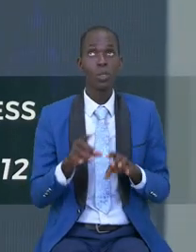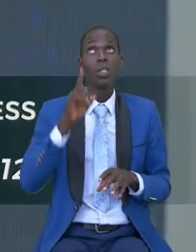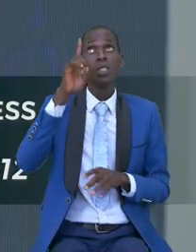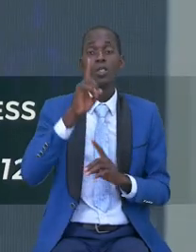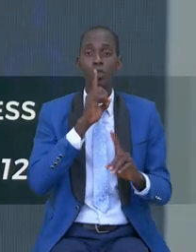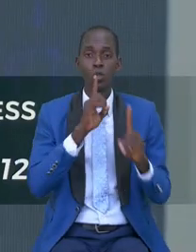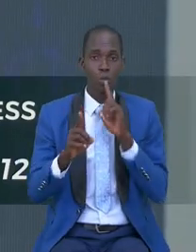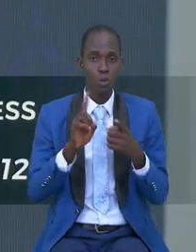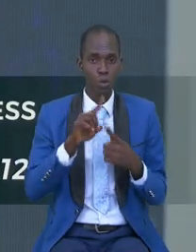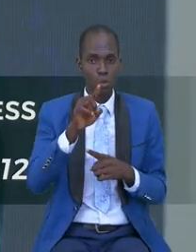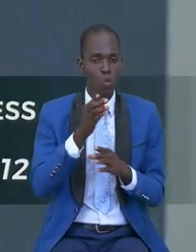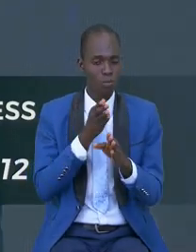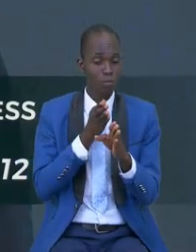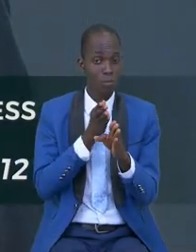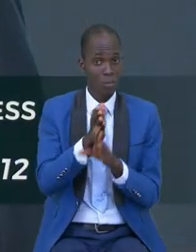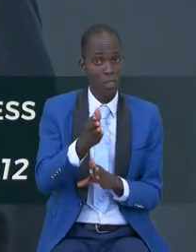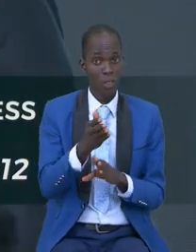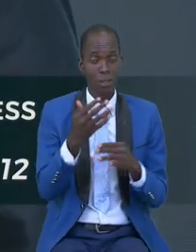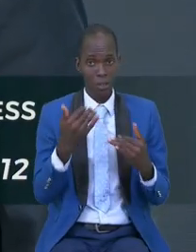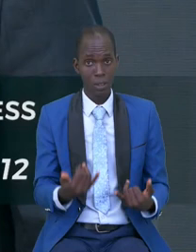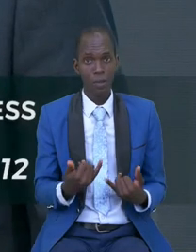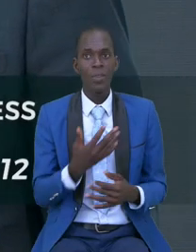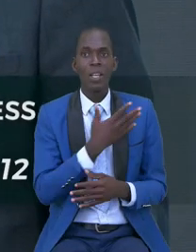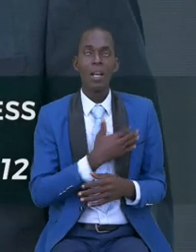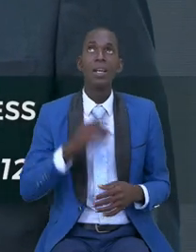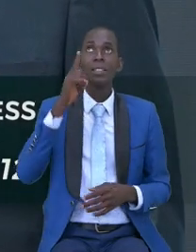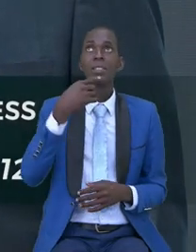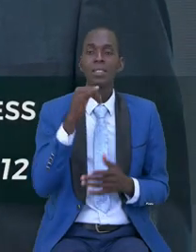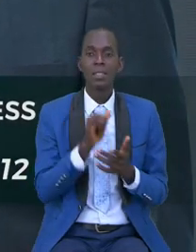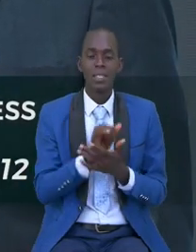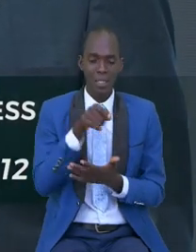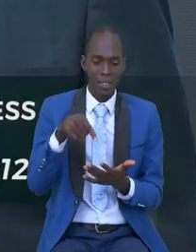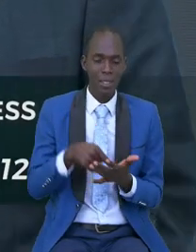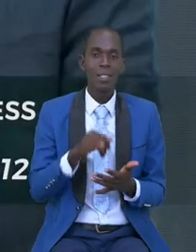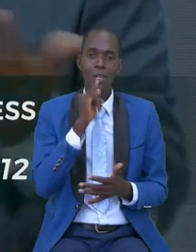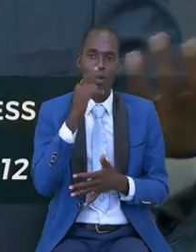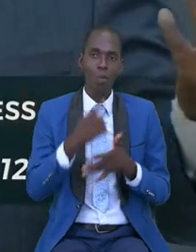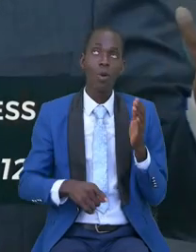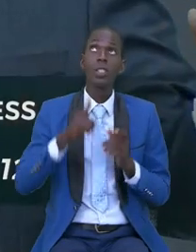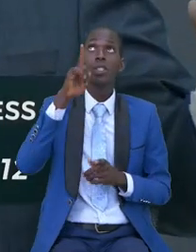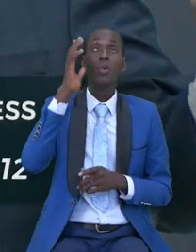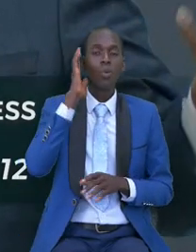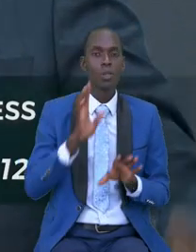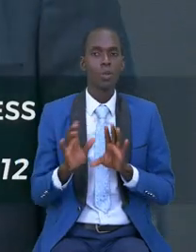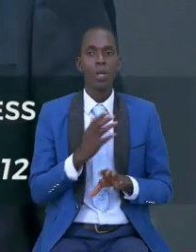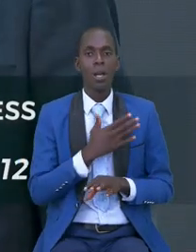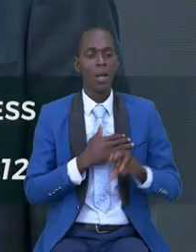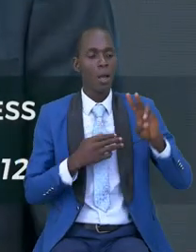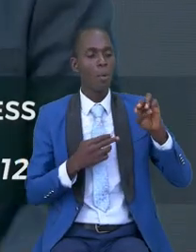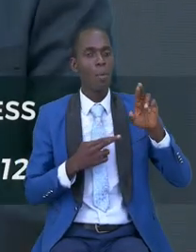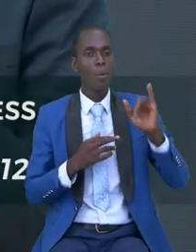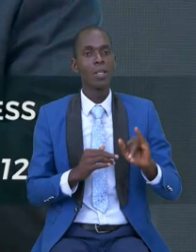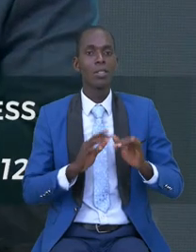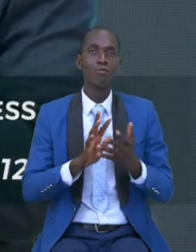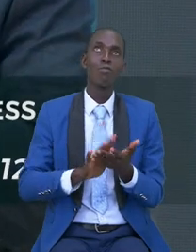you directly this morning, and he said, this is what he will do. And Mary glorified the Lord,